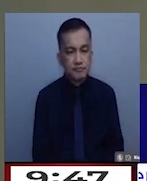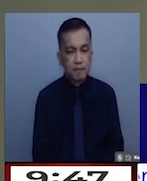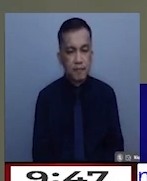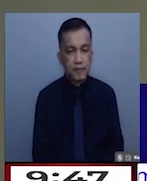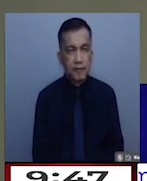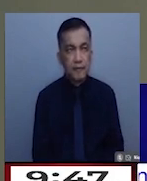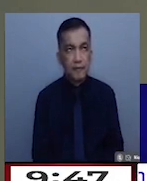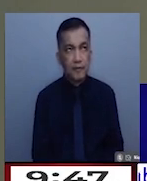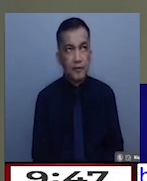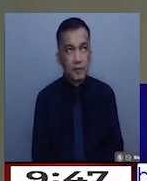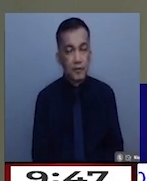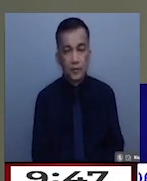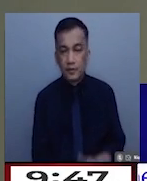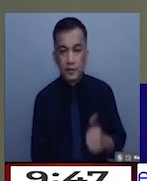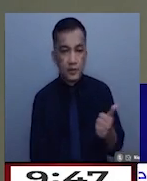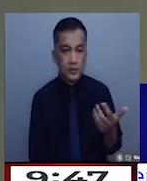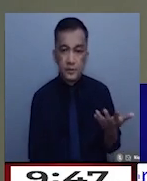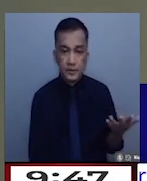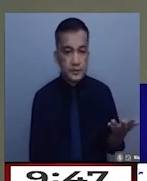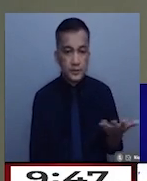Okay, any other questions?